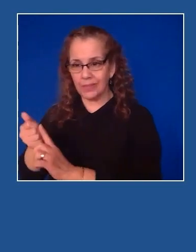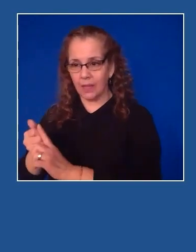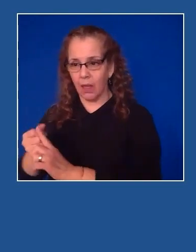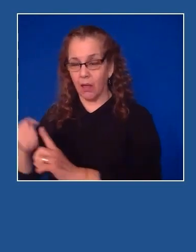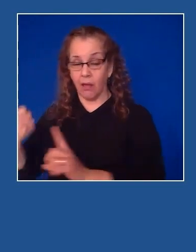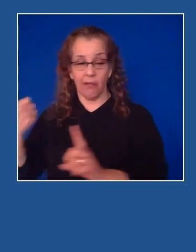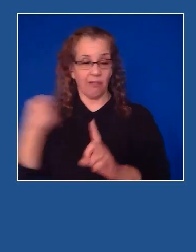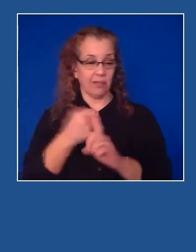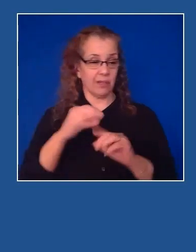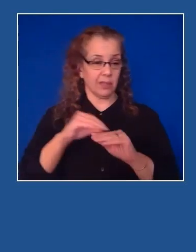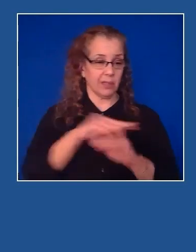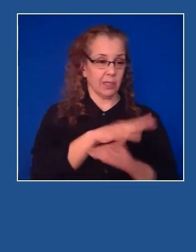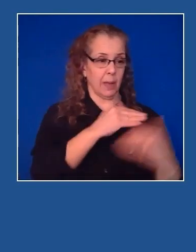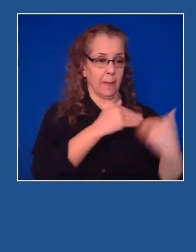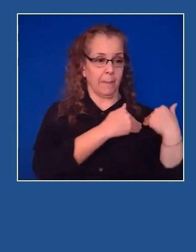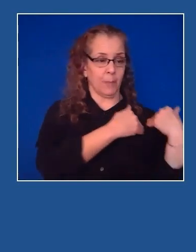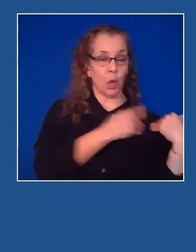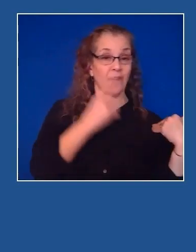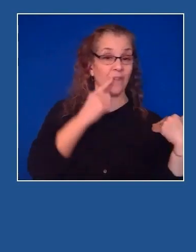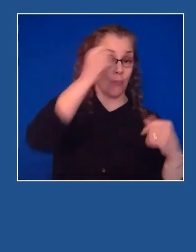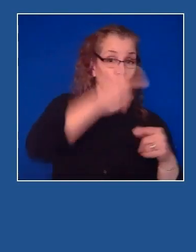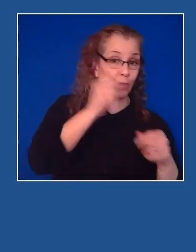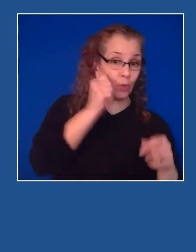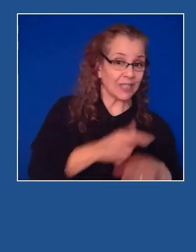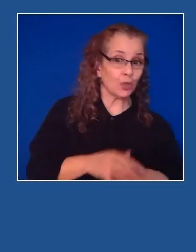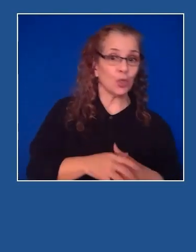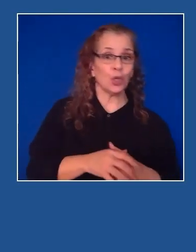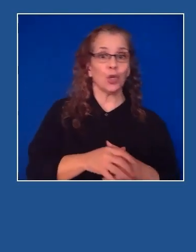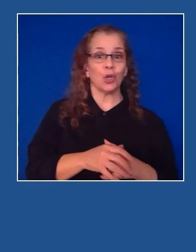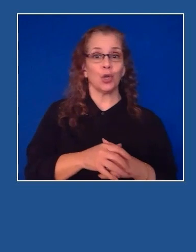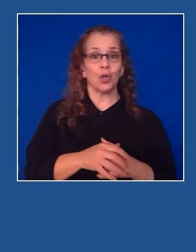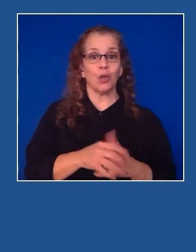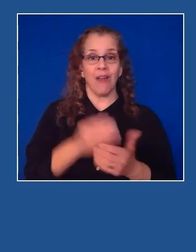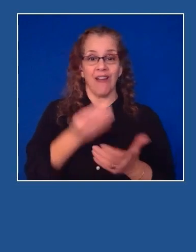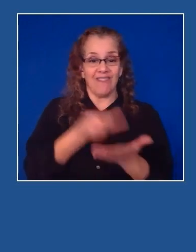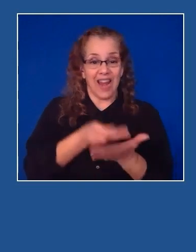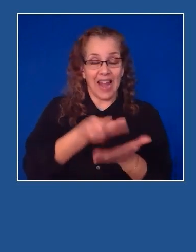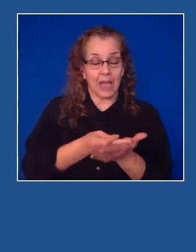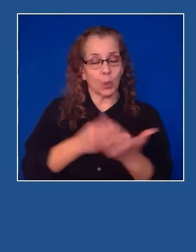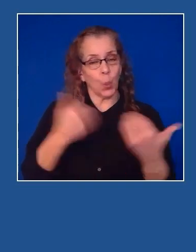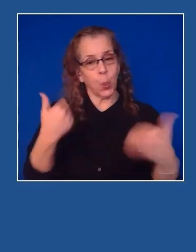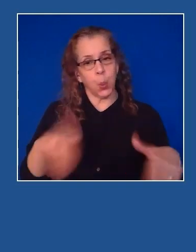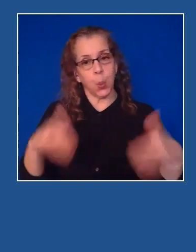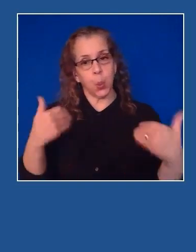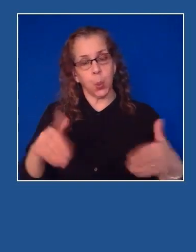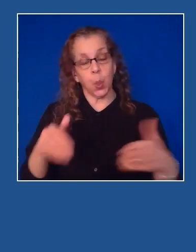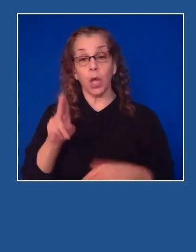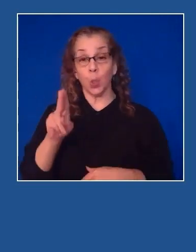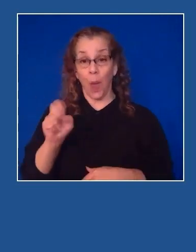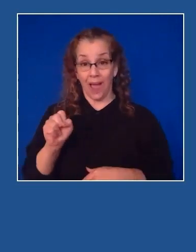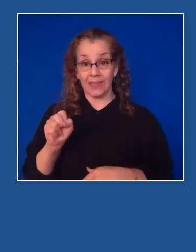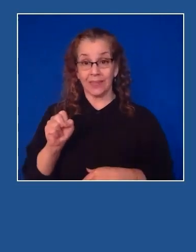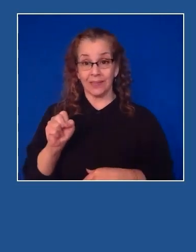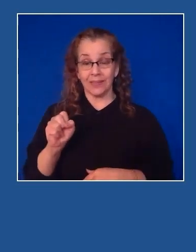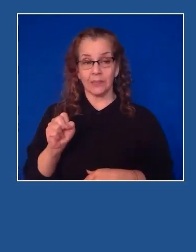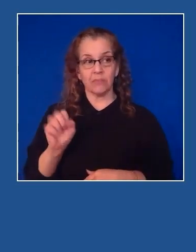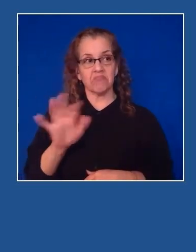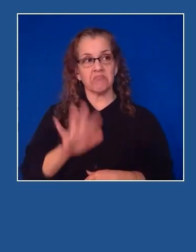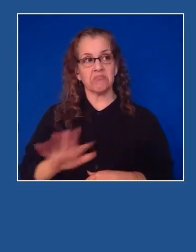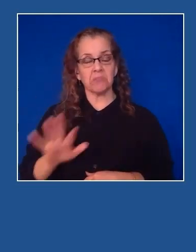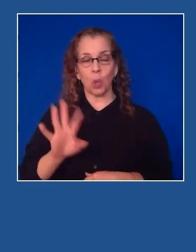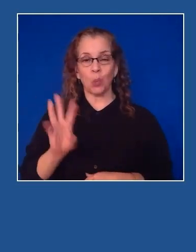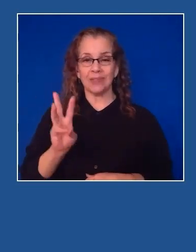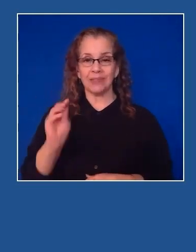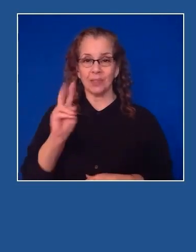the family. Financial burden is enormous. In the United States, about 62%